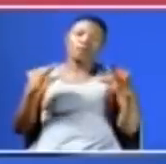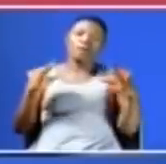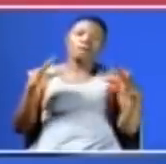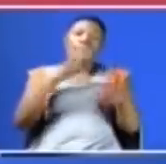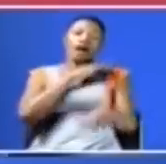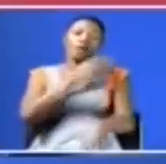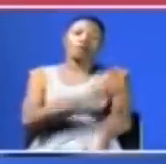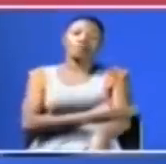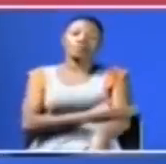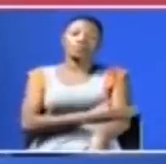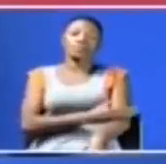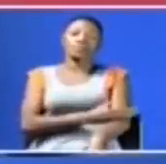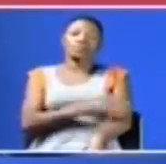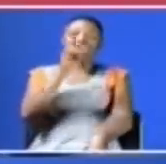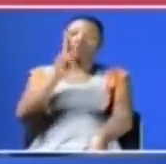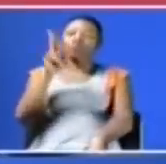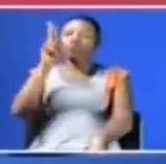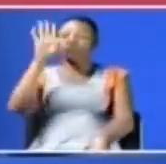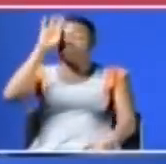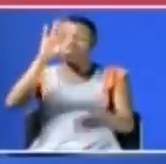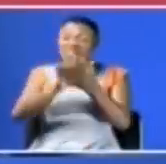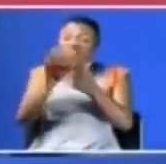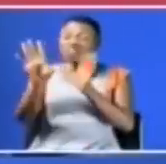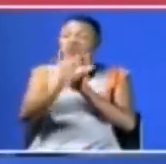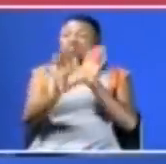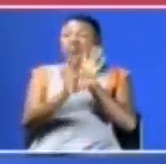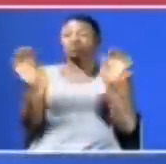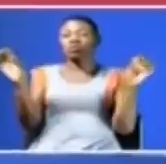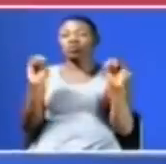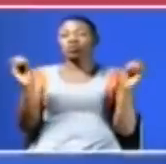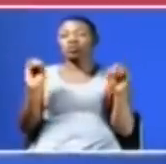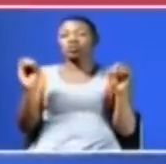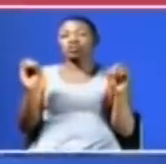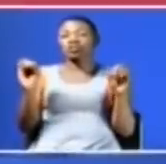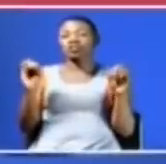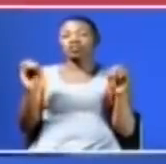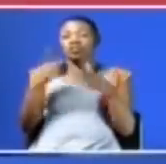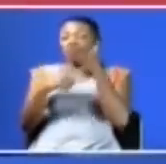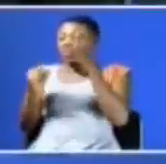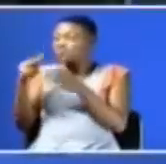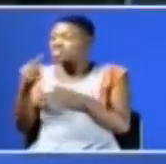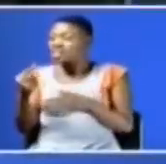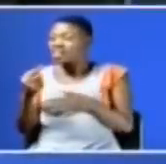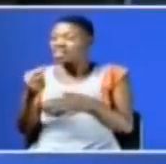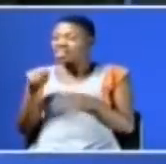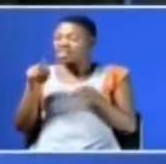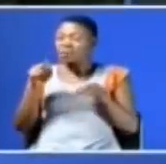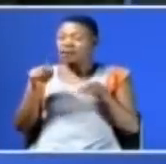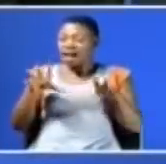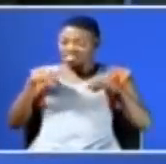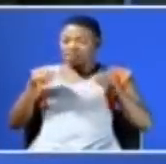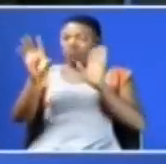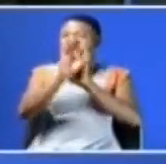executive who doesn't believe in it. So what he's describing and what you're seeing, the lack of that fidelity to